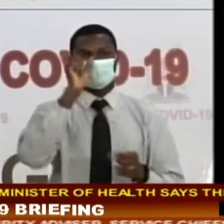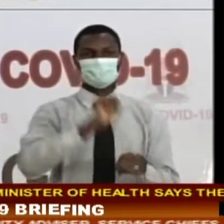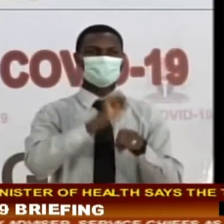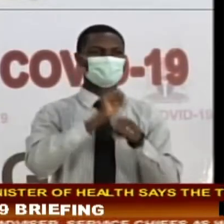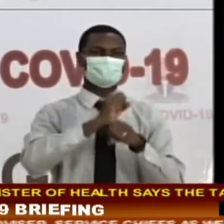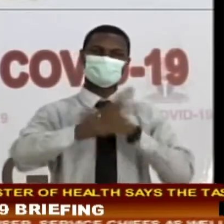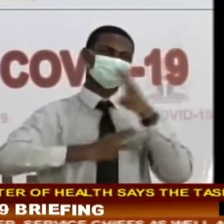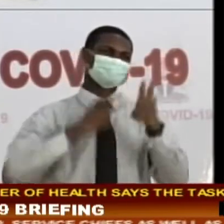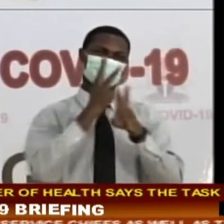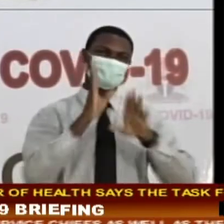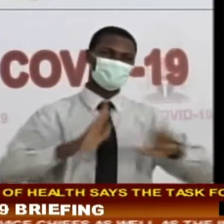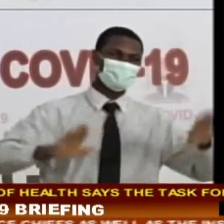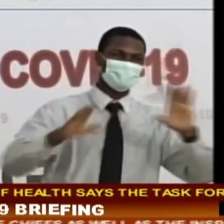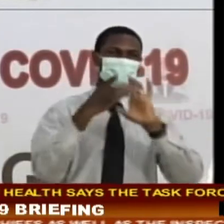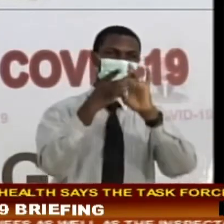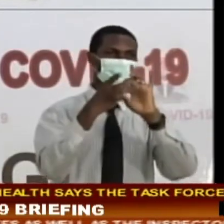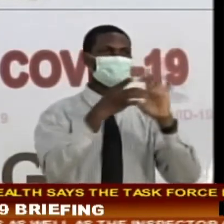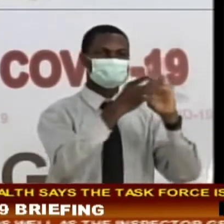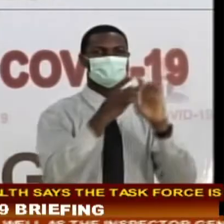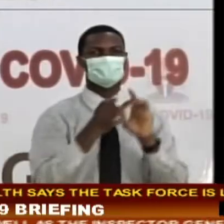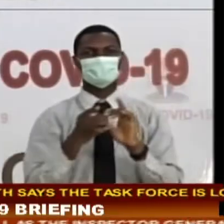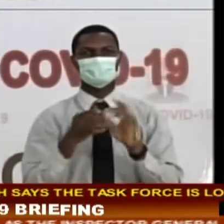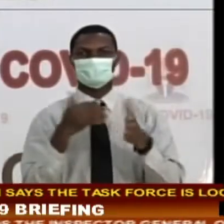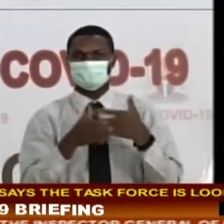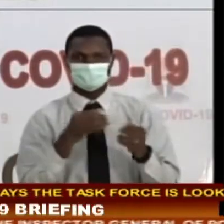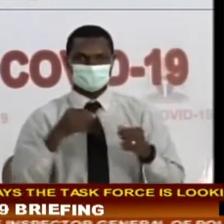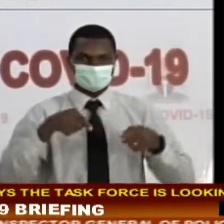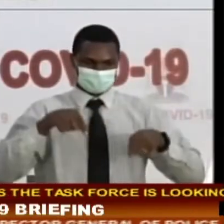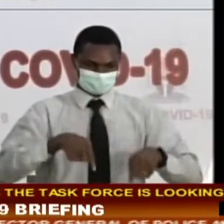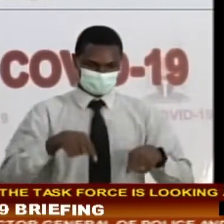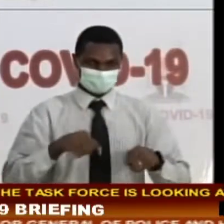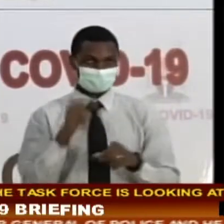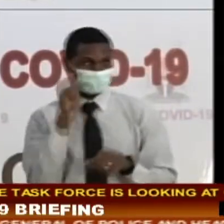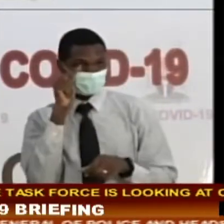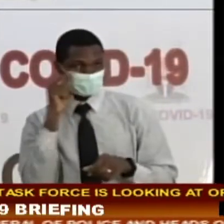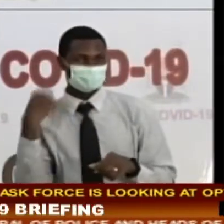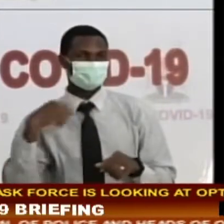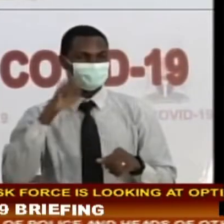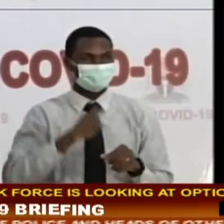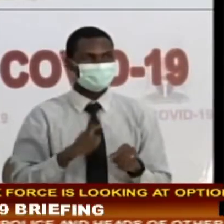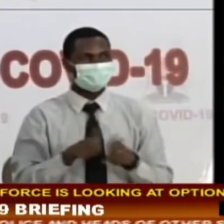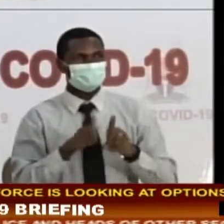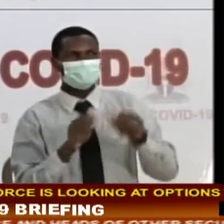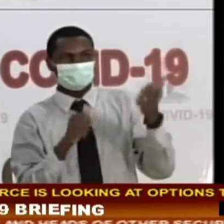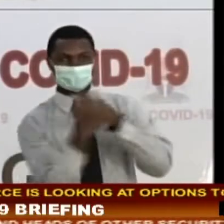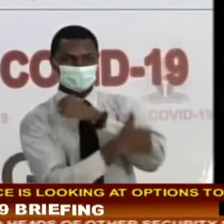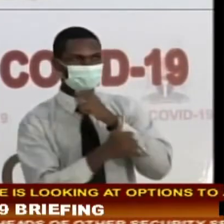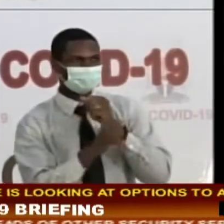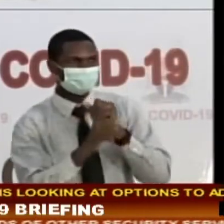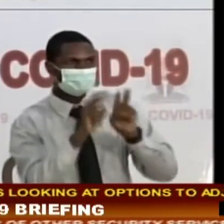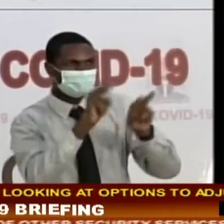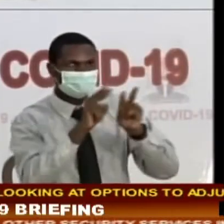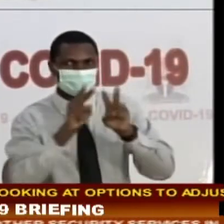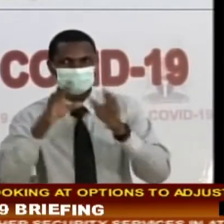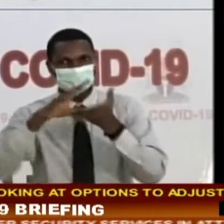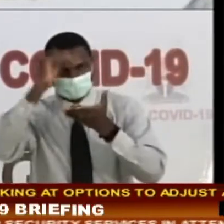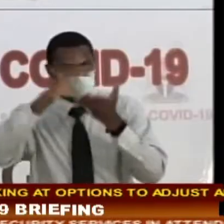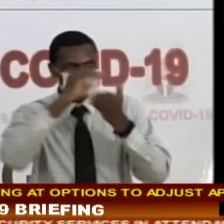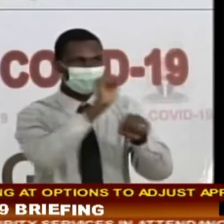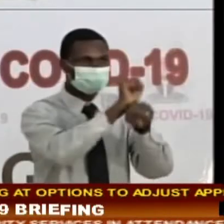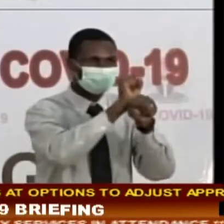so as we look inwards we must also look outwards no country can solve this problem on its own we have to work with